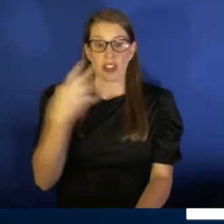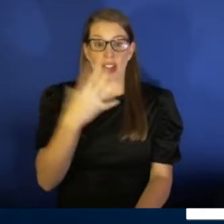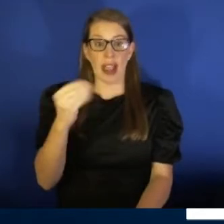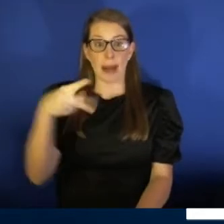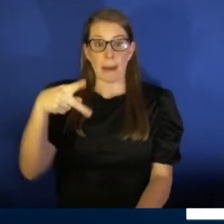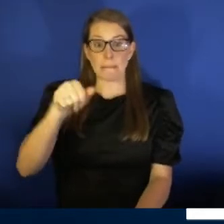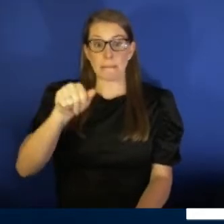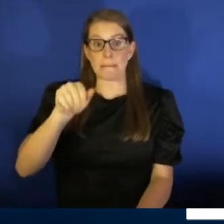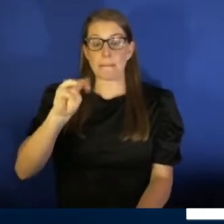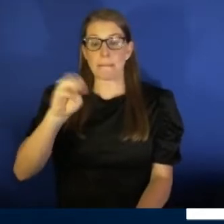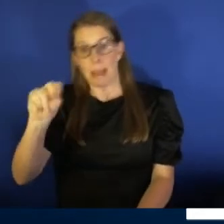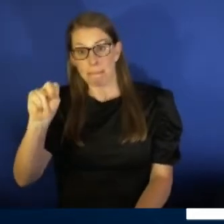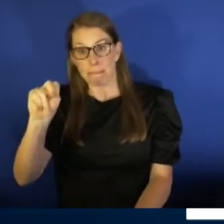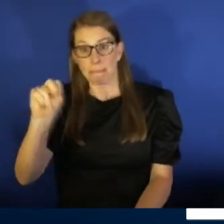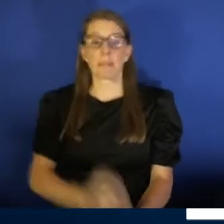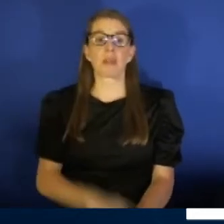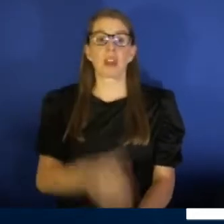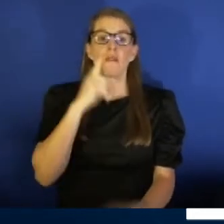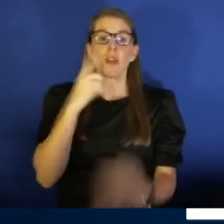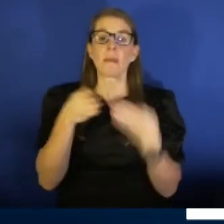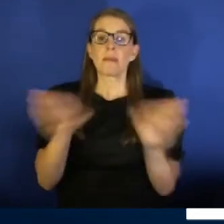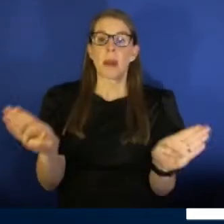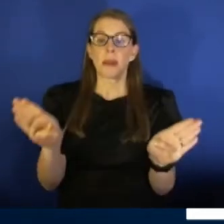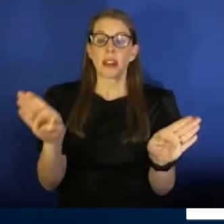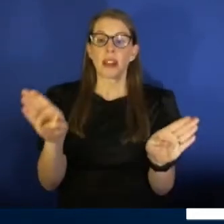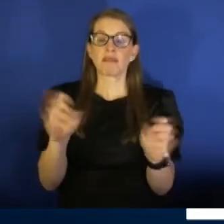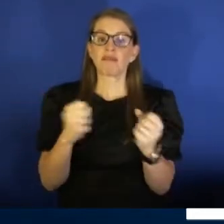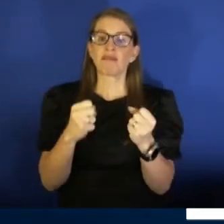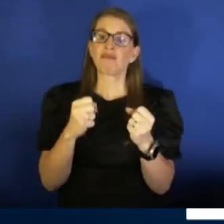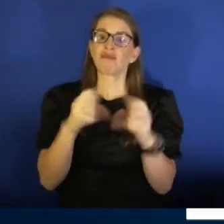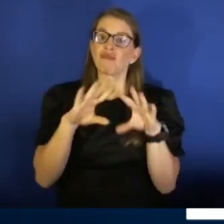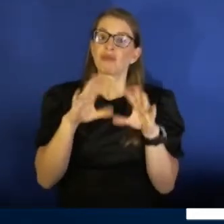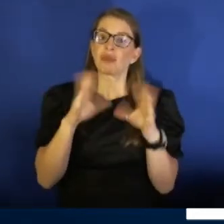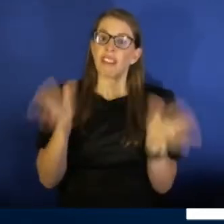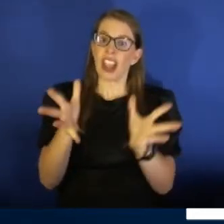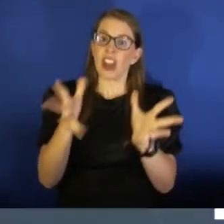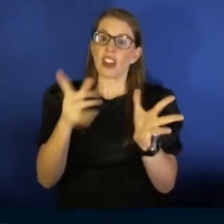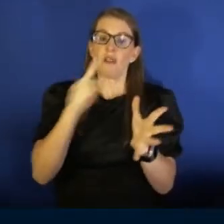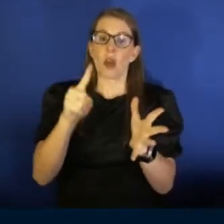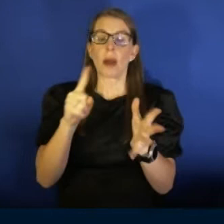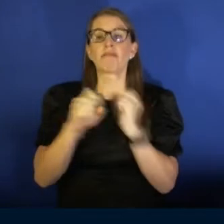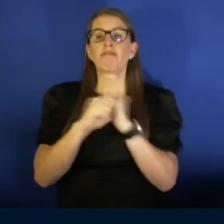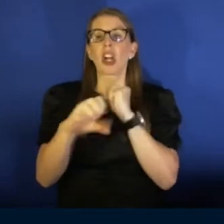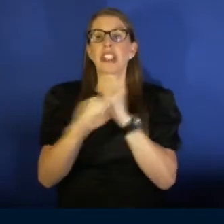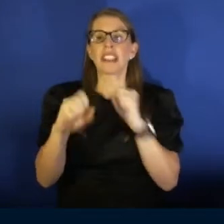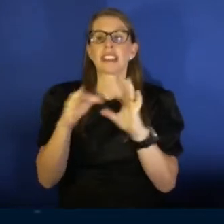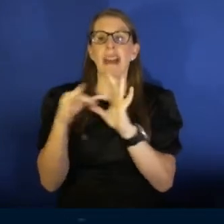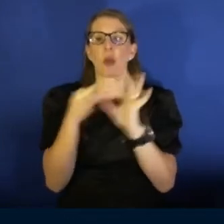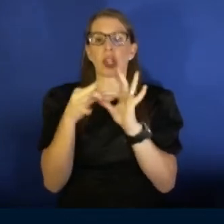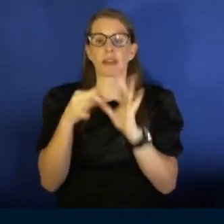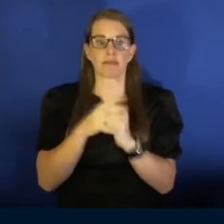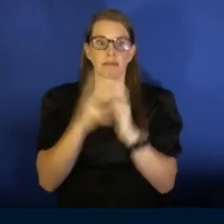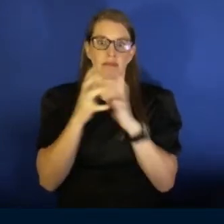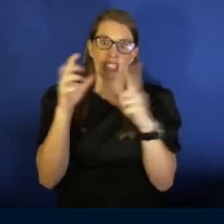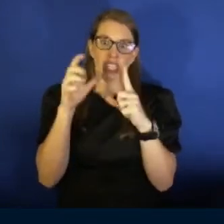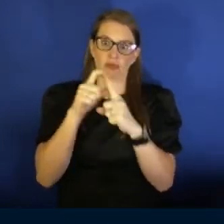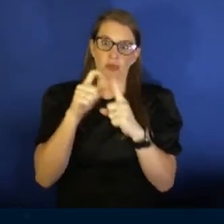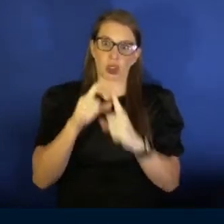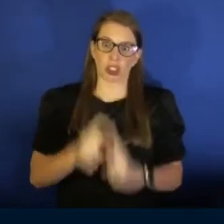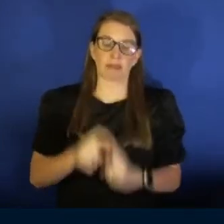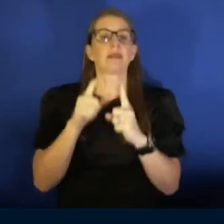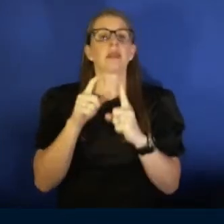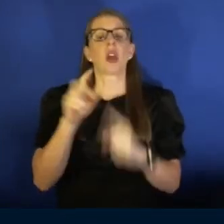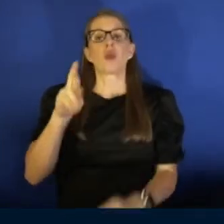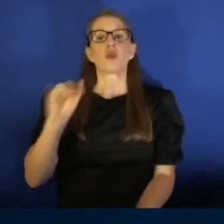the acronym for Public Affairs of Marketing Network. A lot of words, and we're going to talk all about it right now. Dr. Roy Jensen, he is the